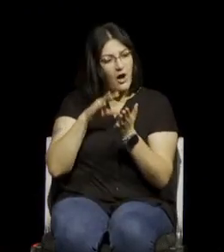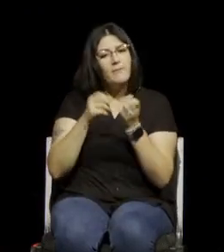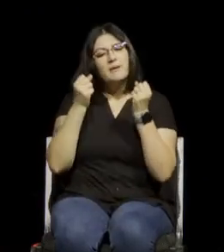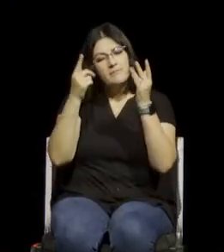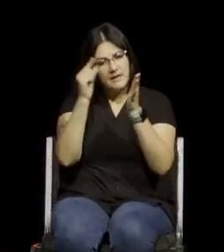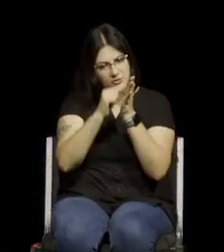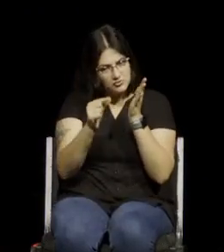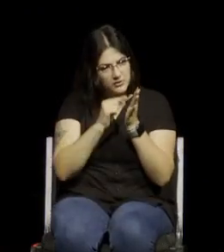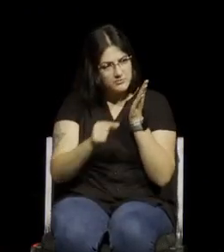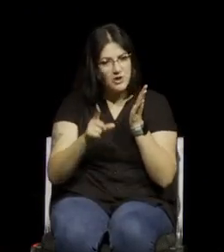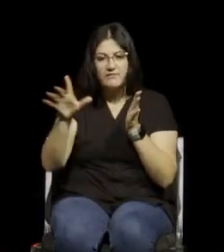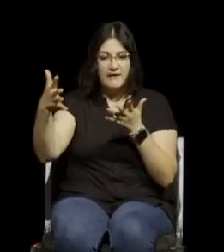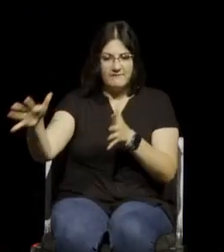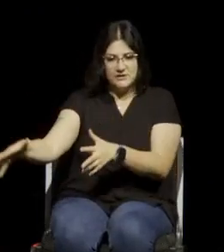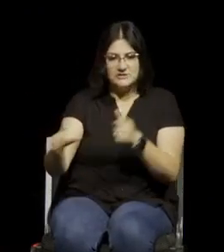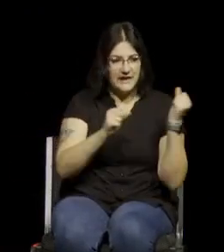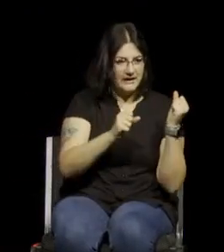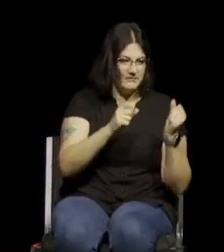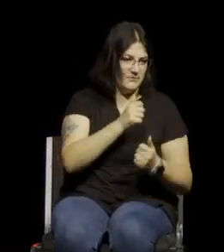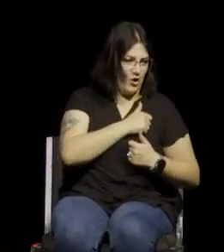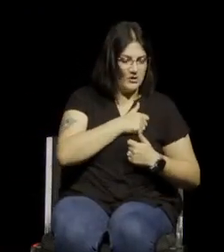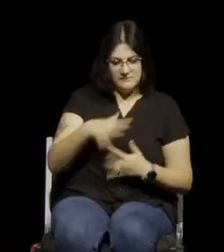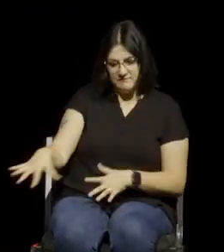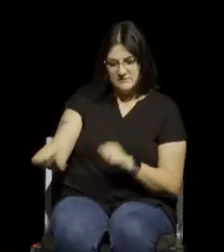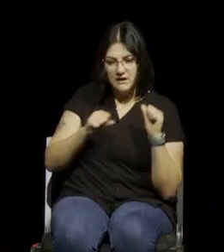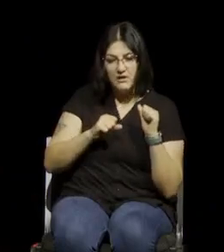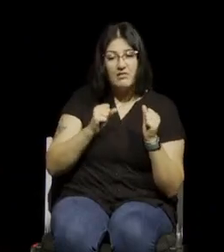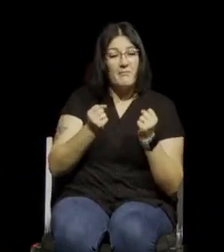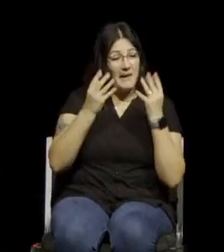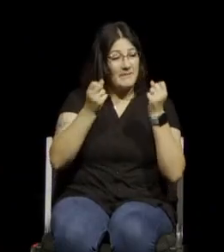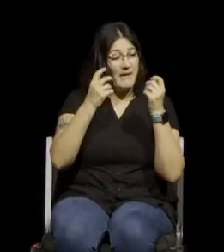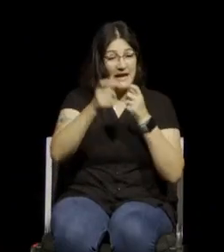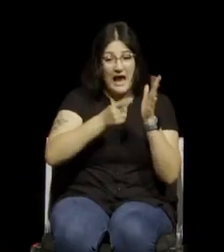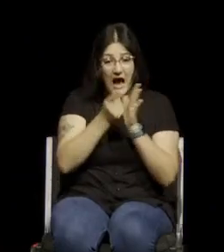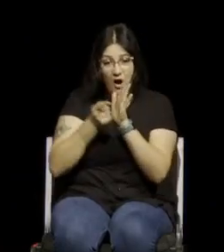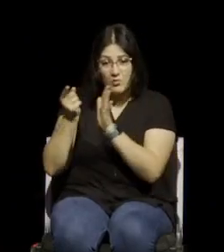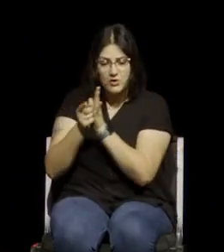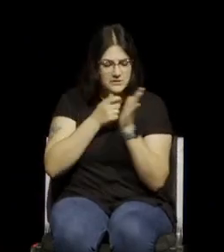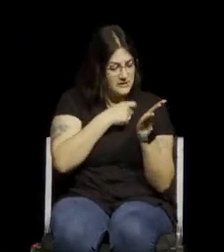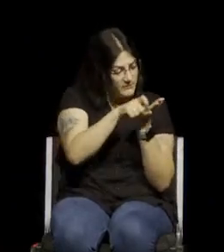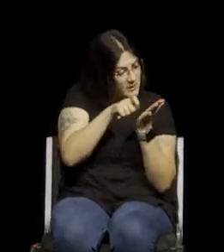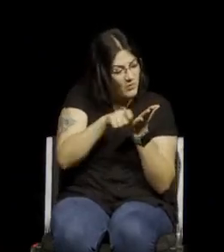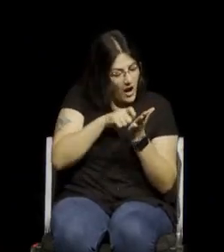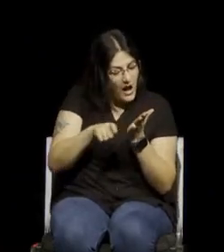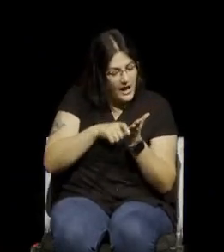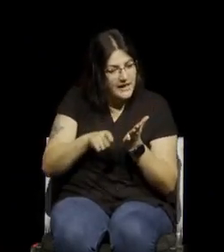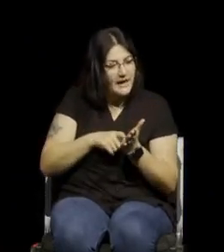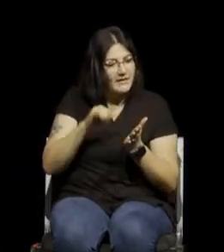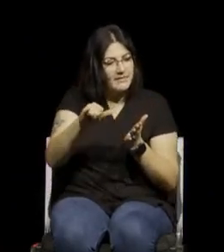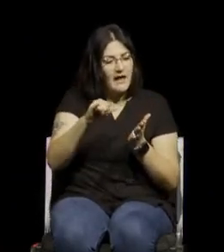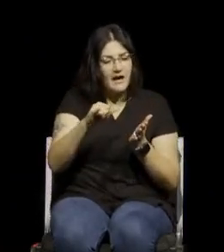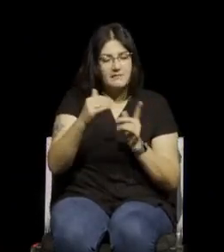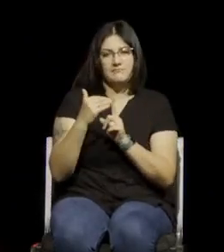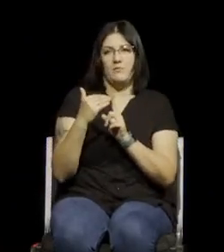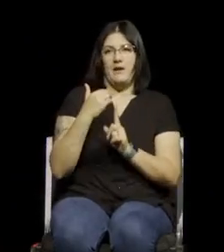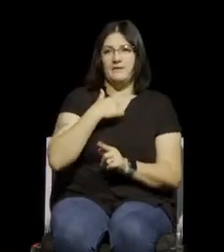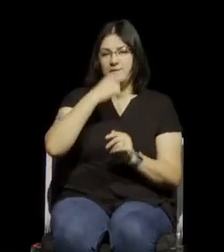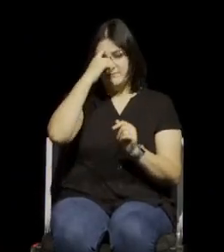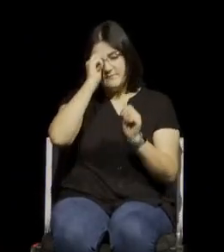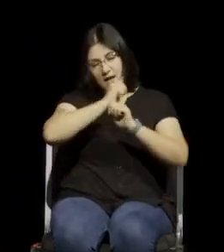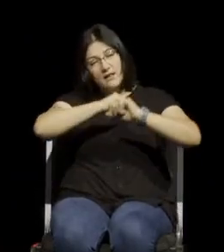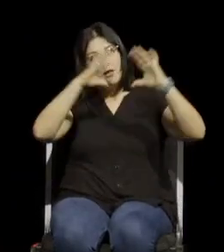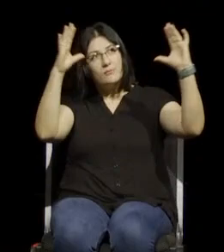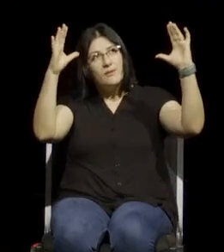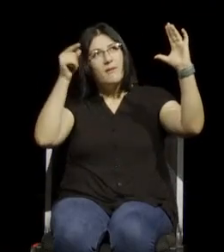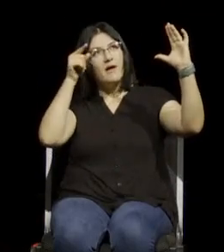scripture, they had been confiscated. Those long hours of copying had functioned as a refresher course in the New Testament. Clear in my mind